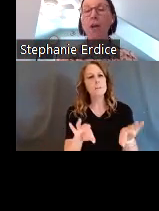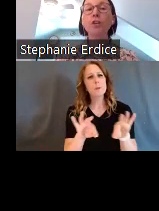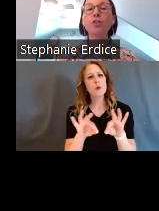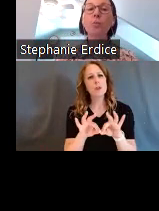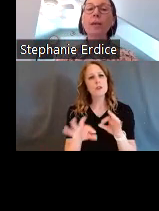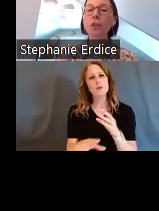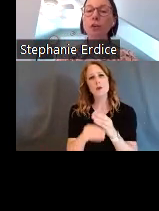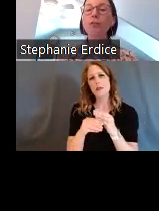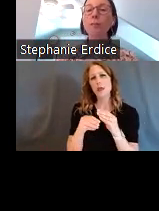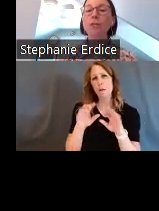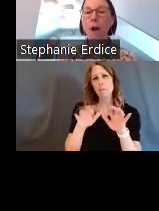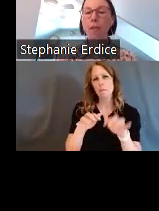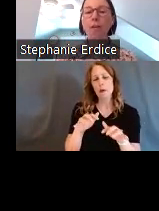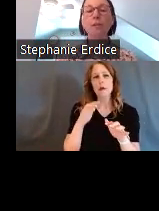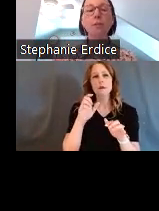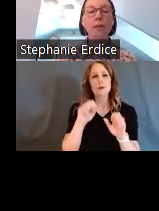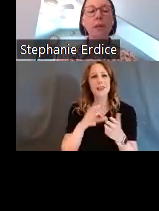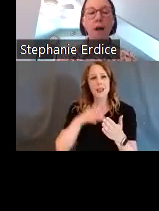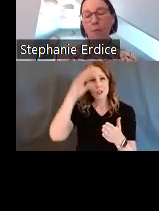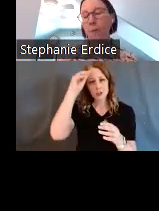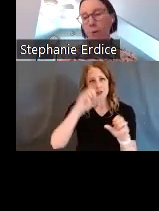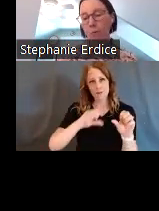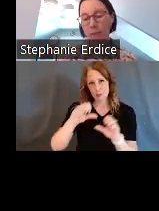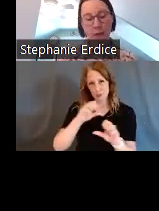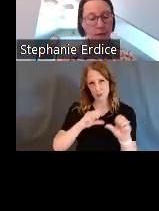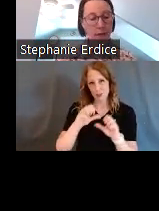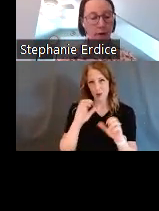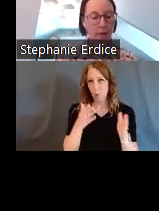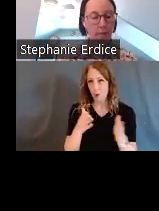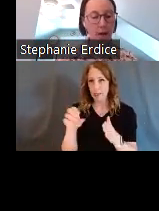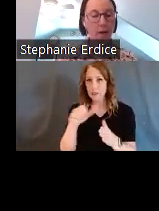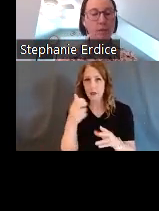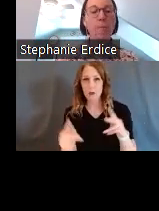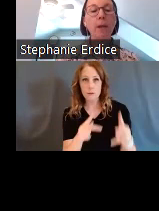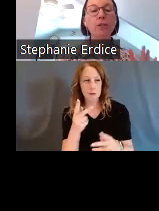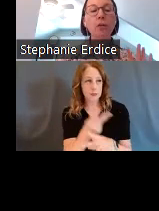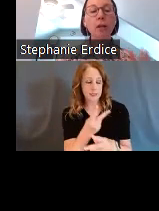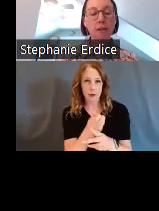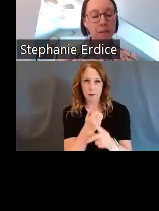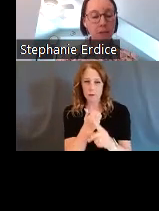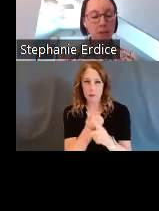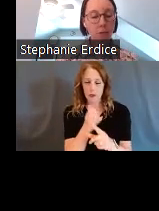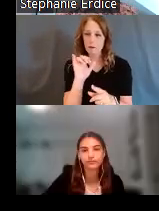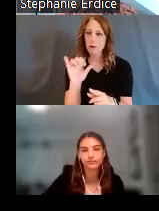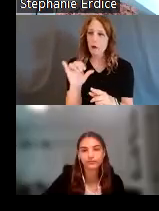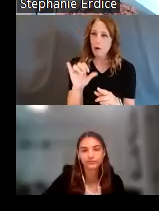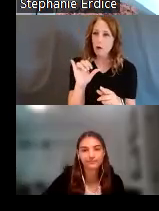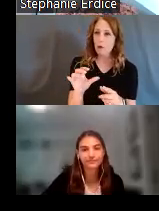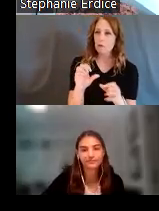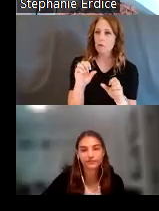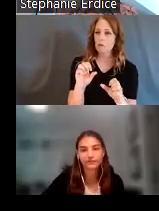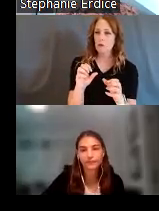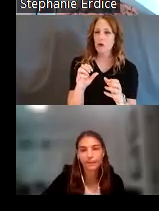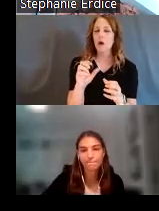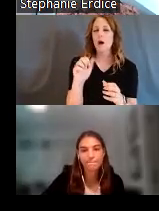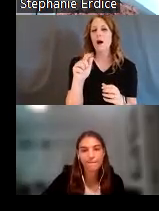space so that we can learn from each other some ways that other people are really taking care of themselves. So Alyssa's going to go over a